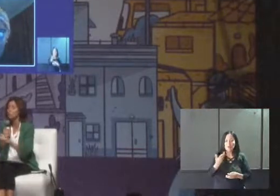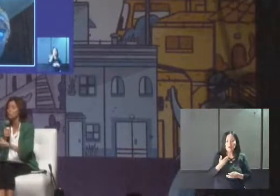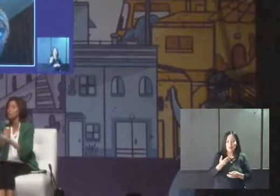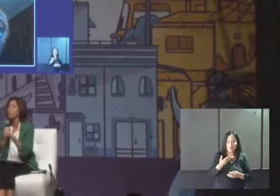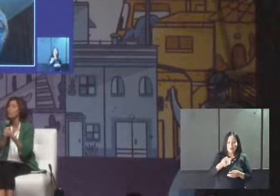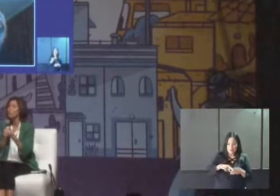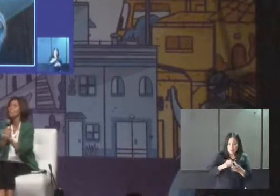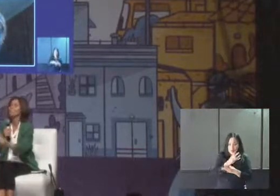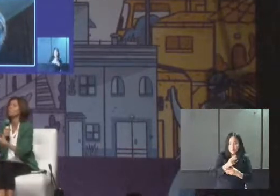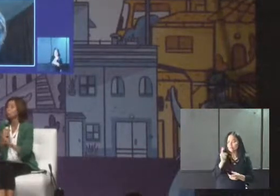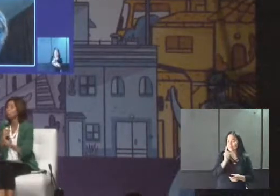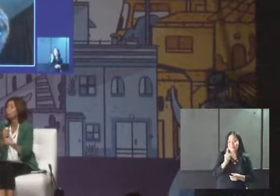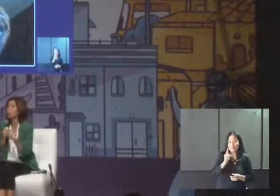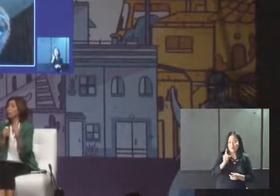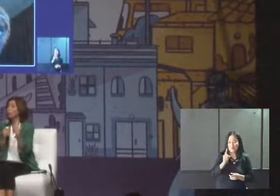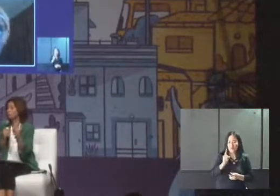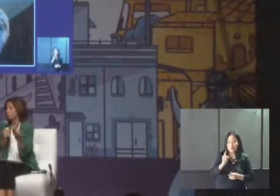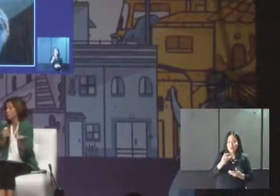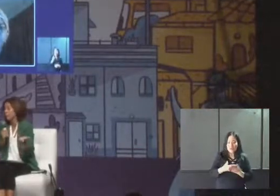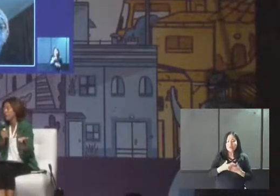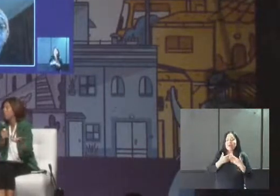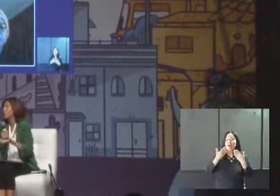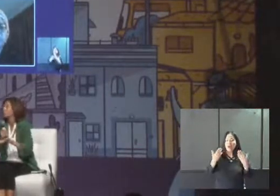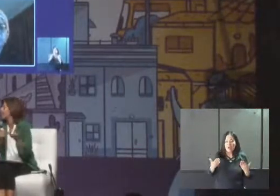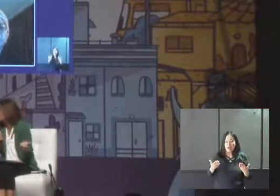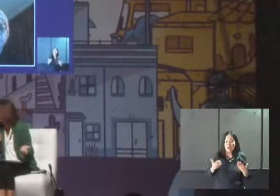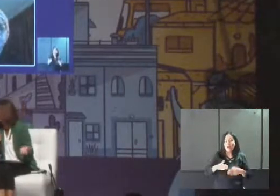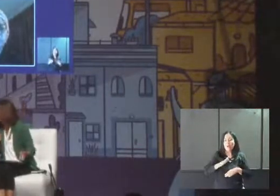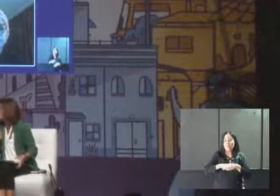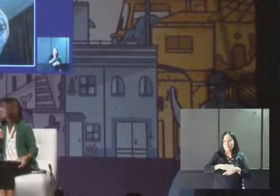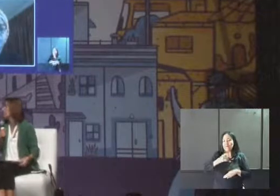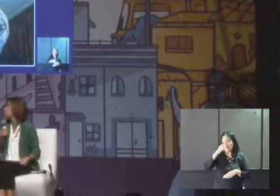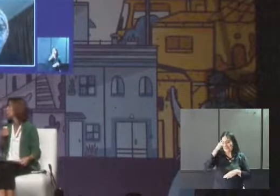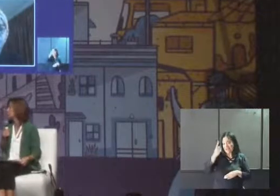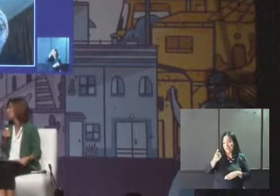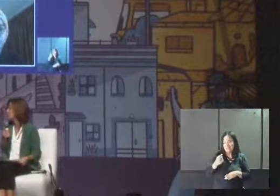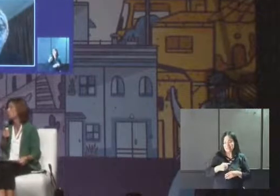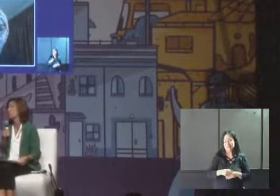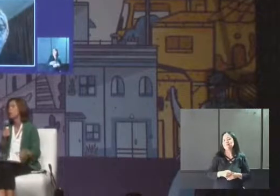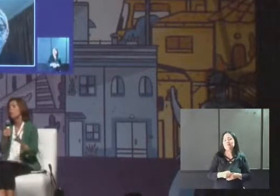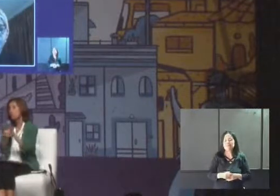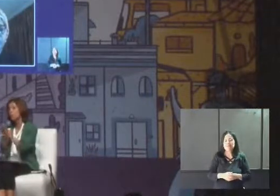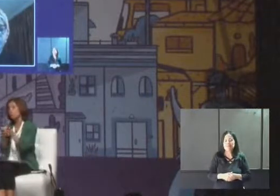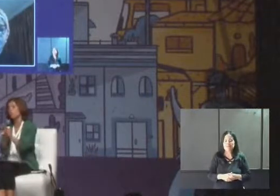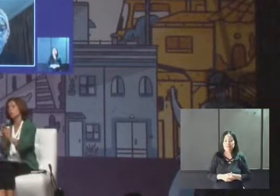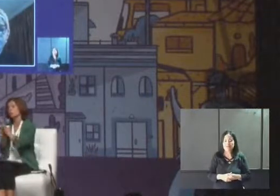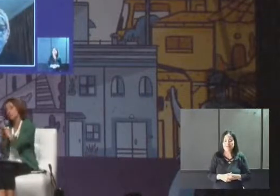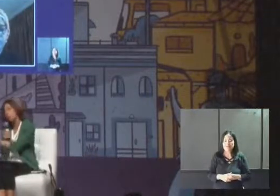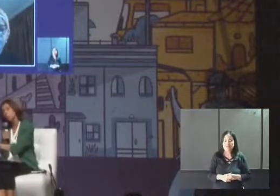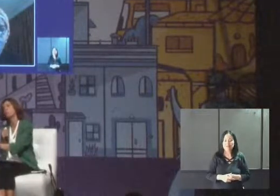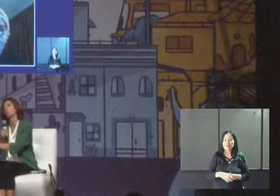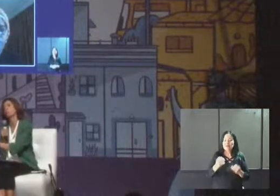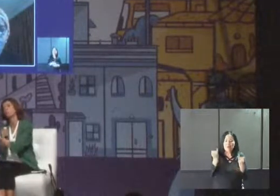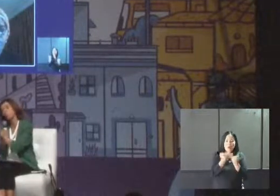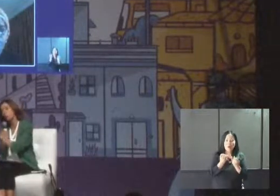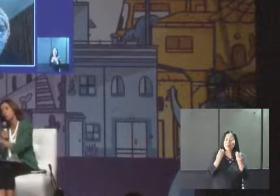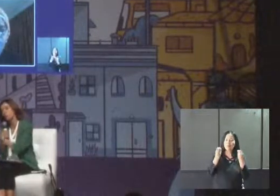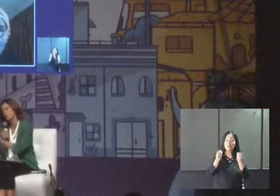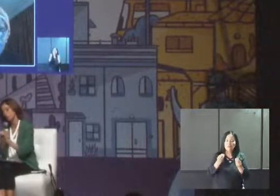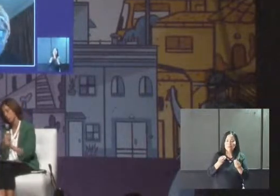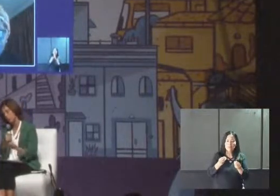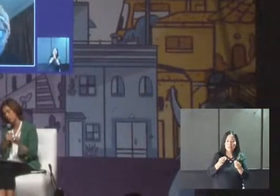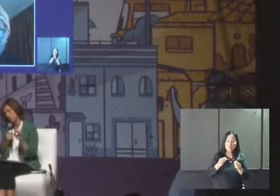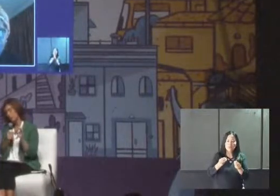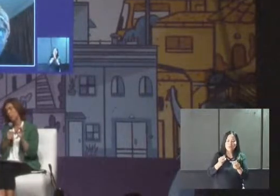new. This is the result of an inequitable distribution system. And many